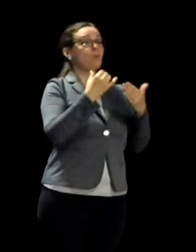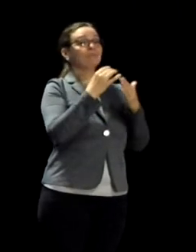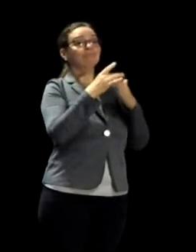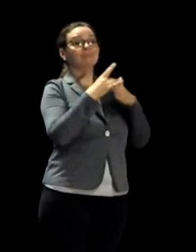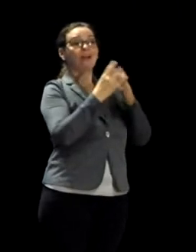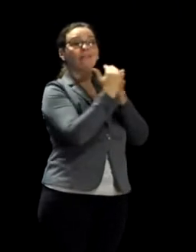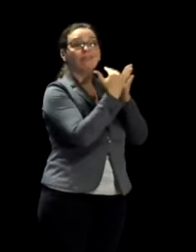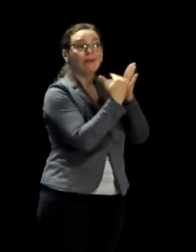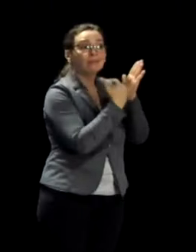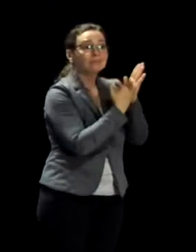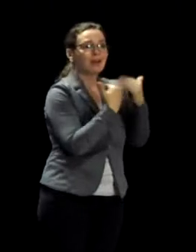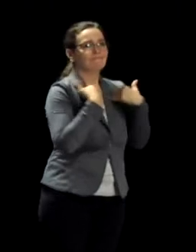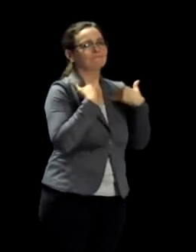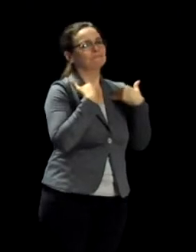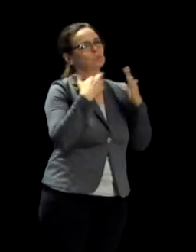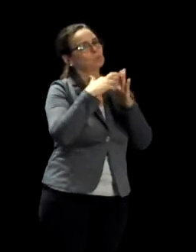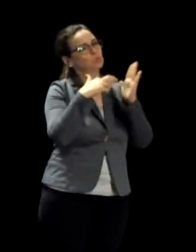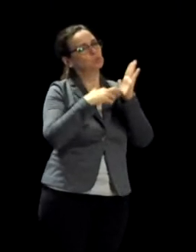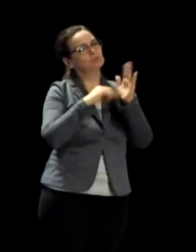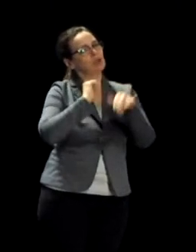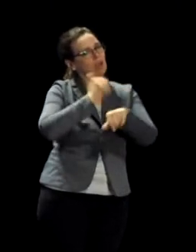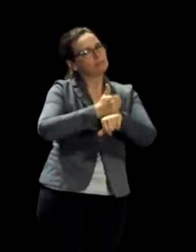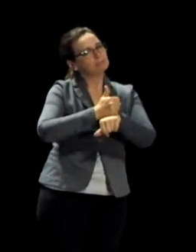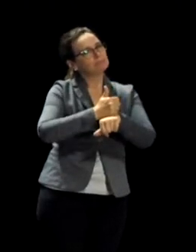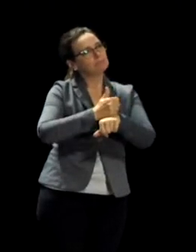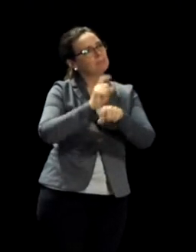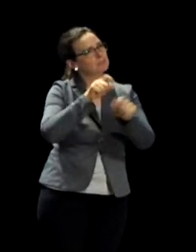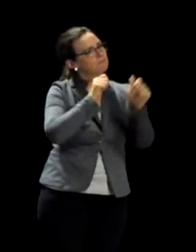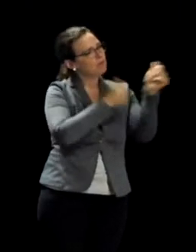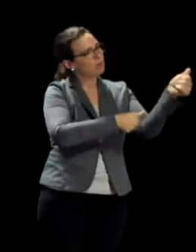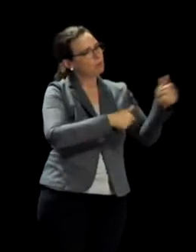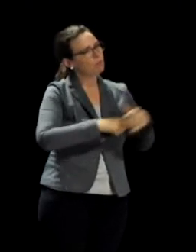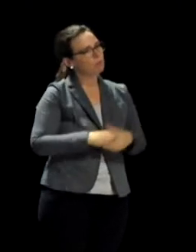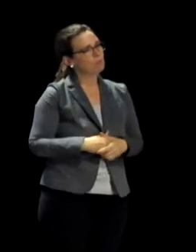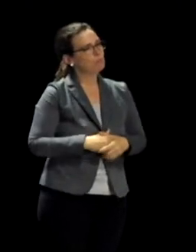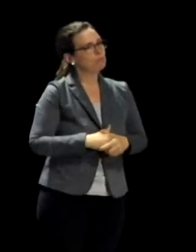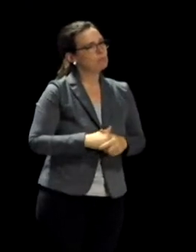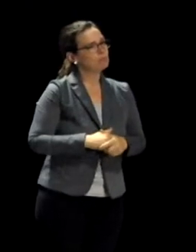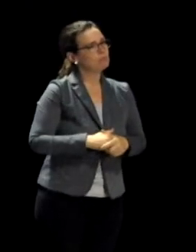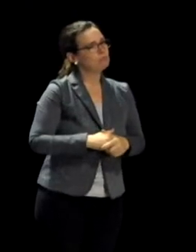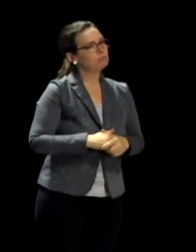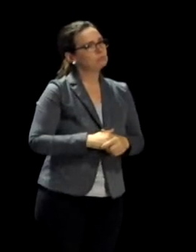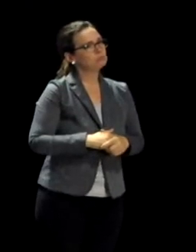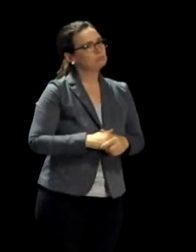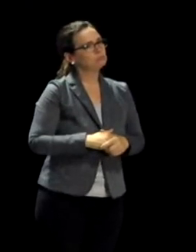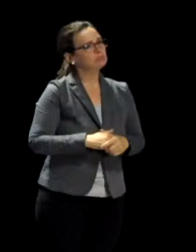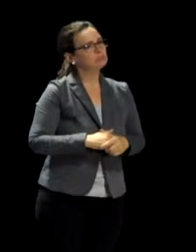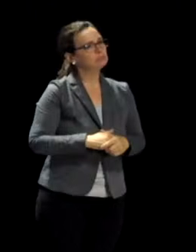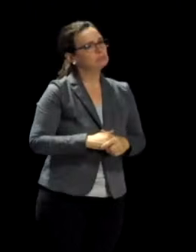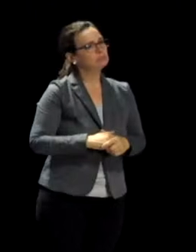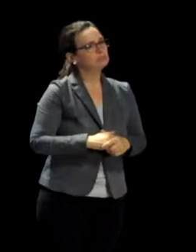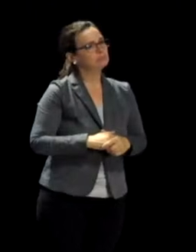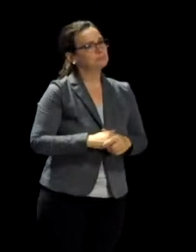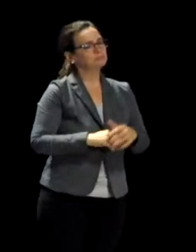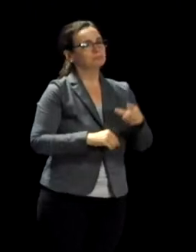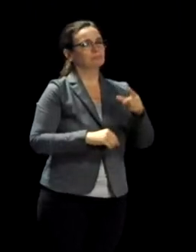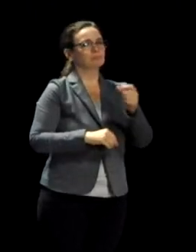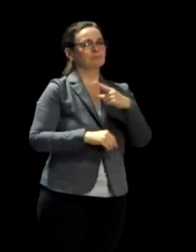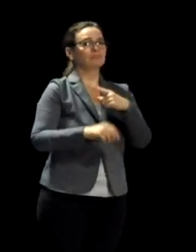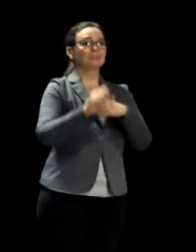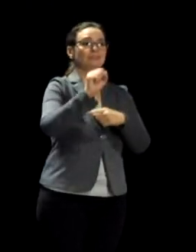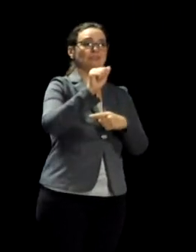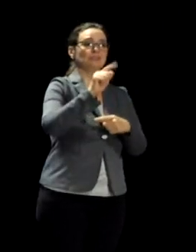would be when things got opened again. For the sales tax, I know you guys are like $23